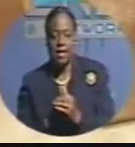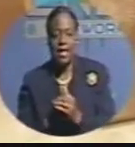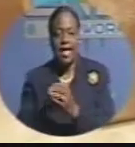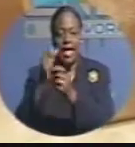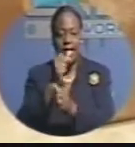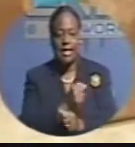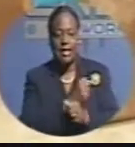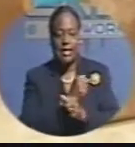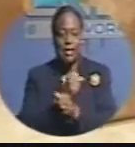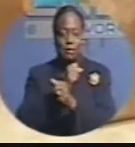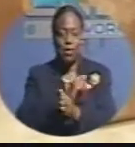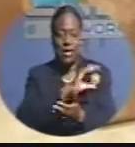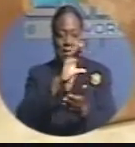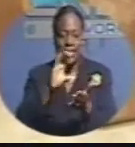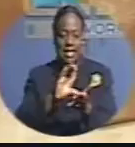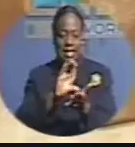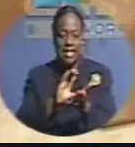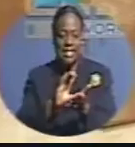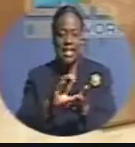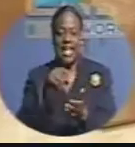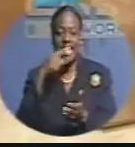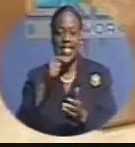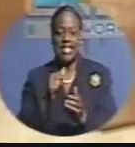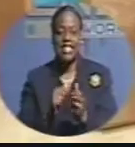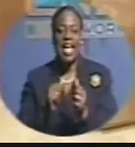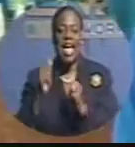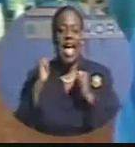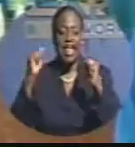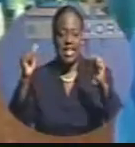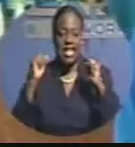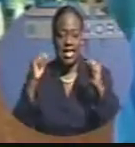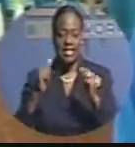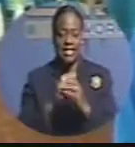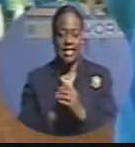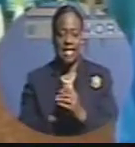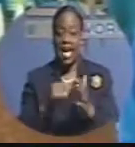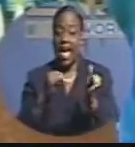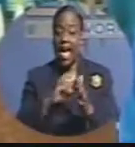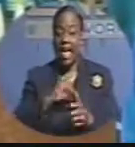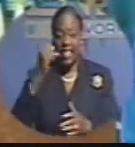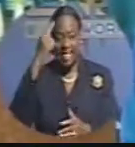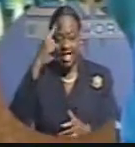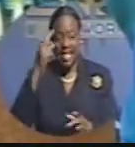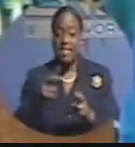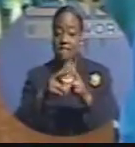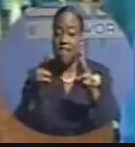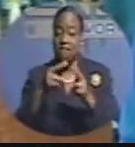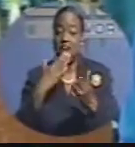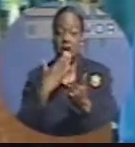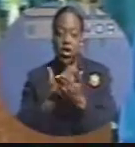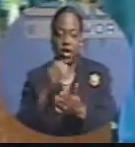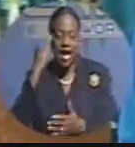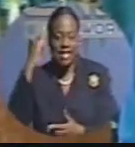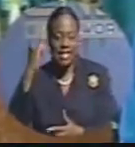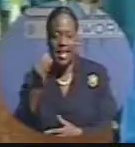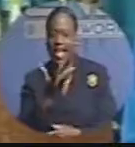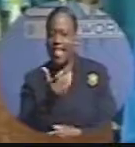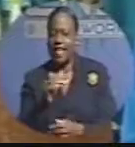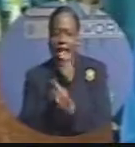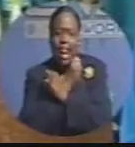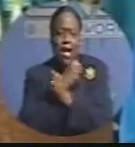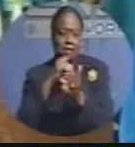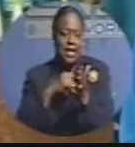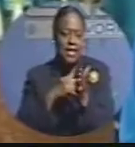on for quite a while, and he says athletes have been really responsive. I think it's a very, very good idea. They love it, especially my prices.